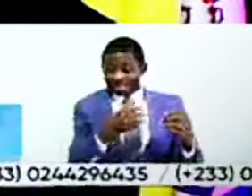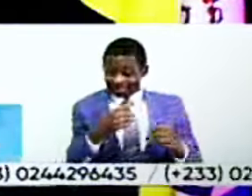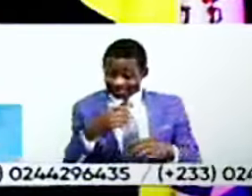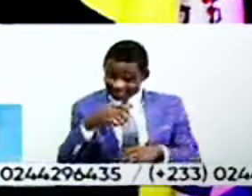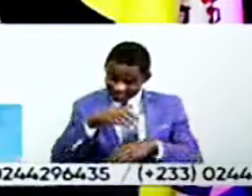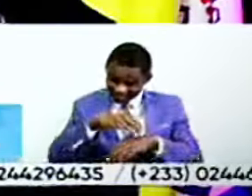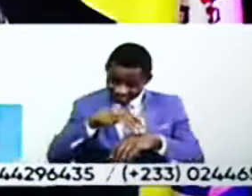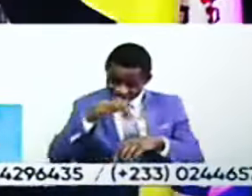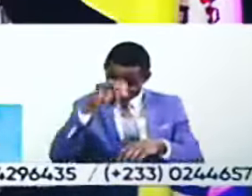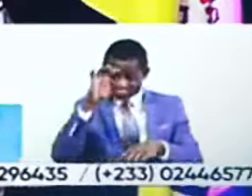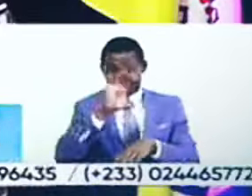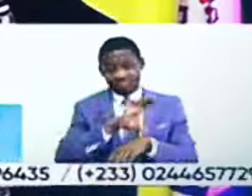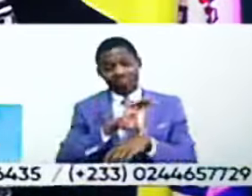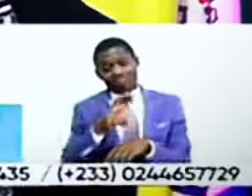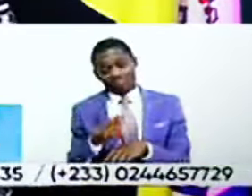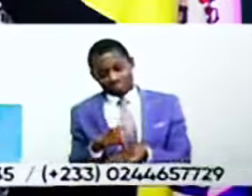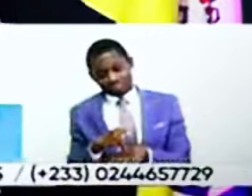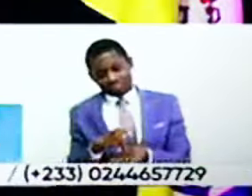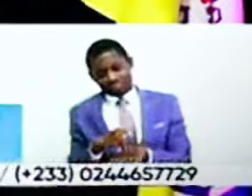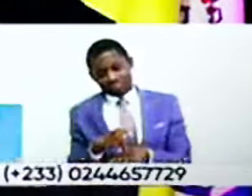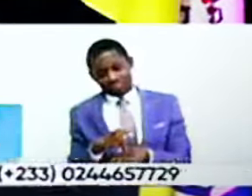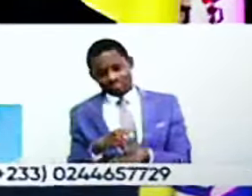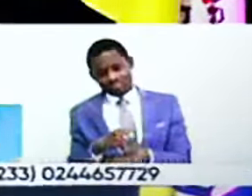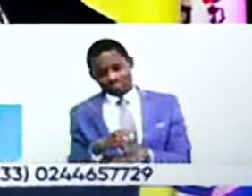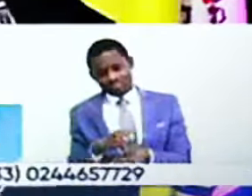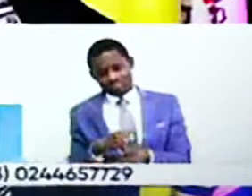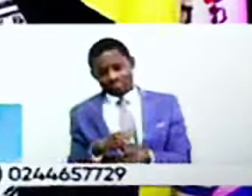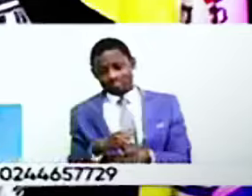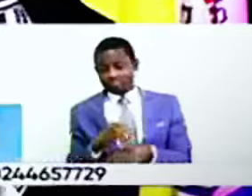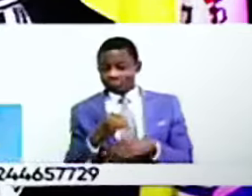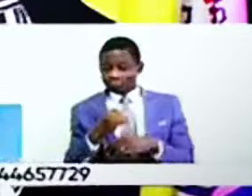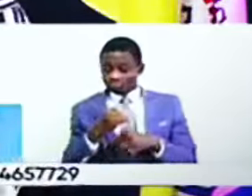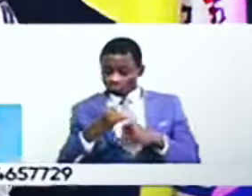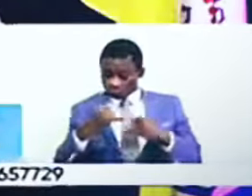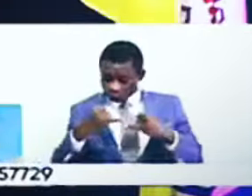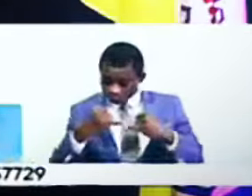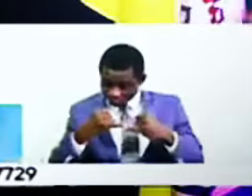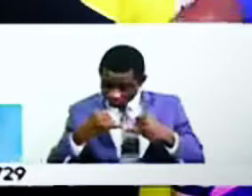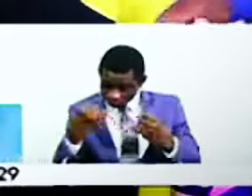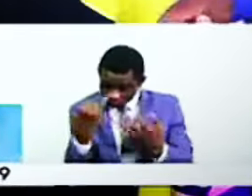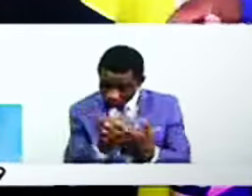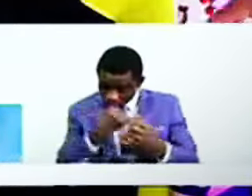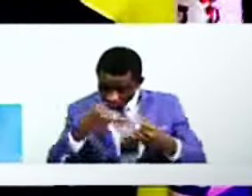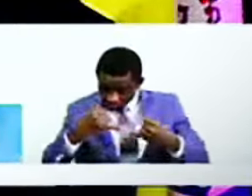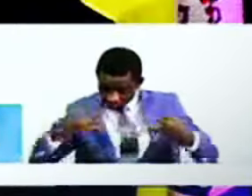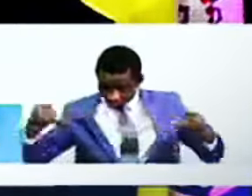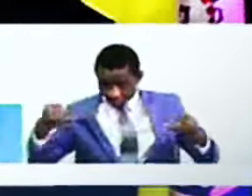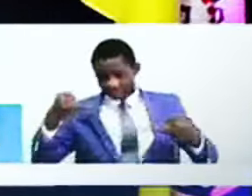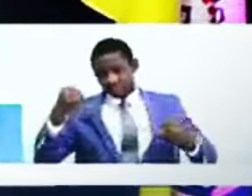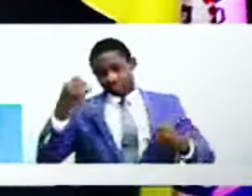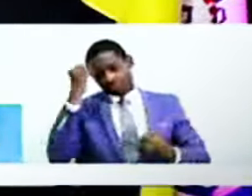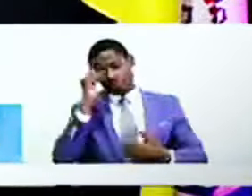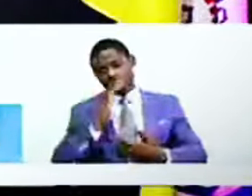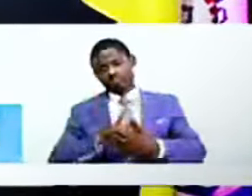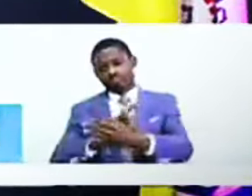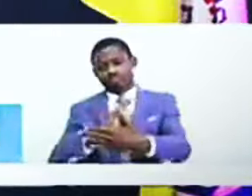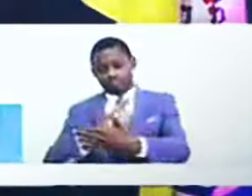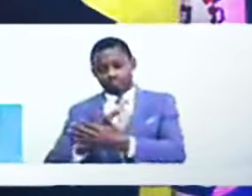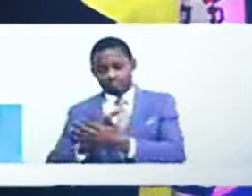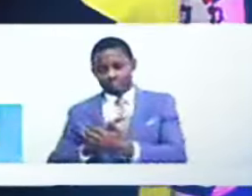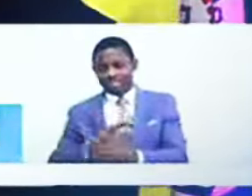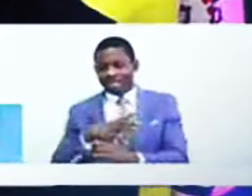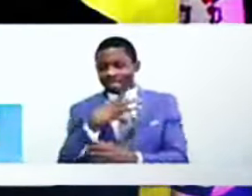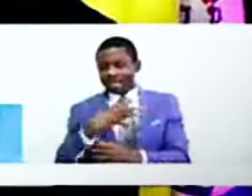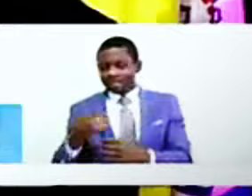Draw lines of resistance. To share. any pumping and discipline your appetite.